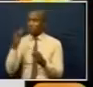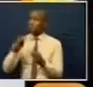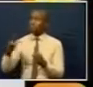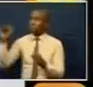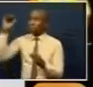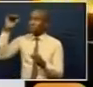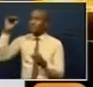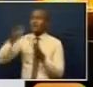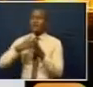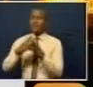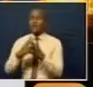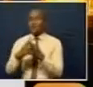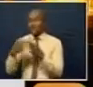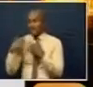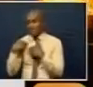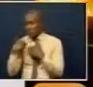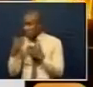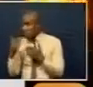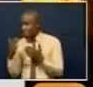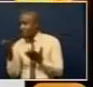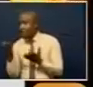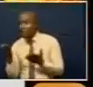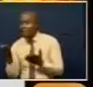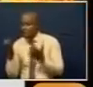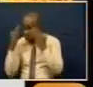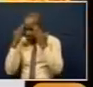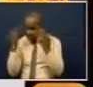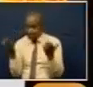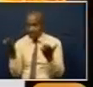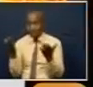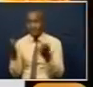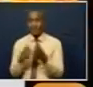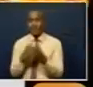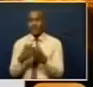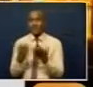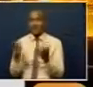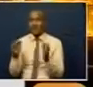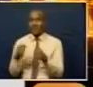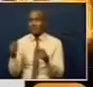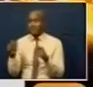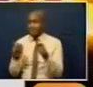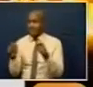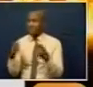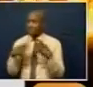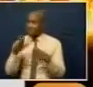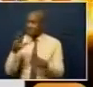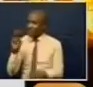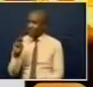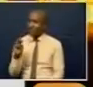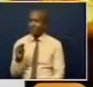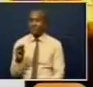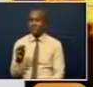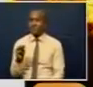trace responsibility, there's no trail of responsibility, then you'll not be able to manage. This is a city of 5 million people. Yeah. And